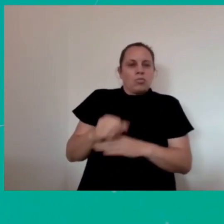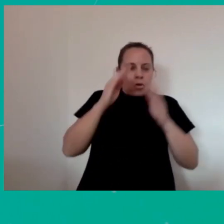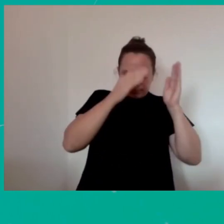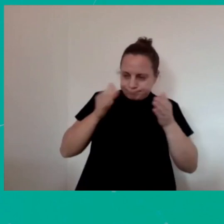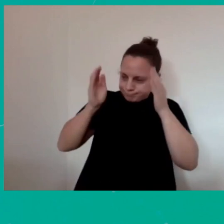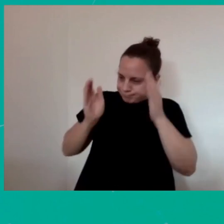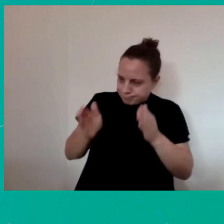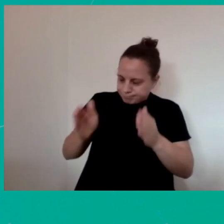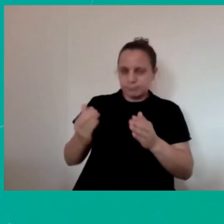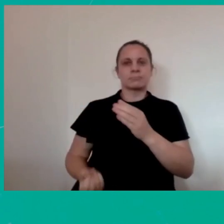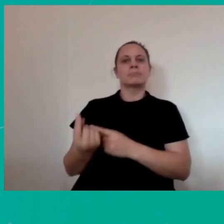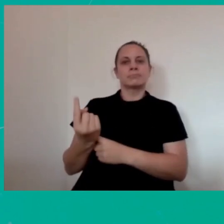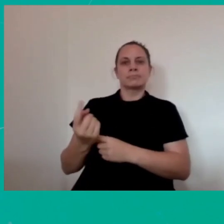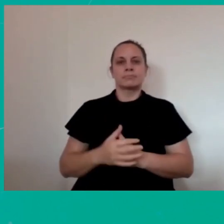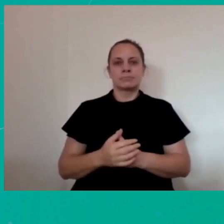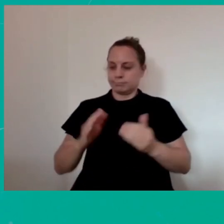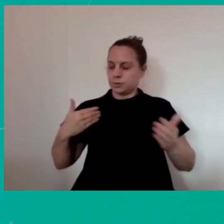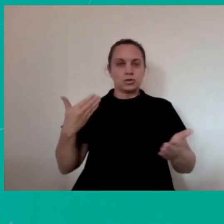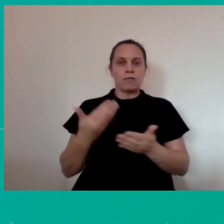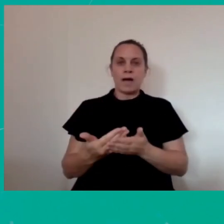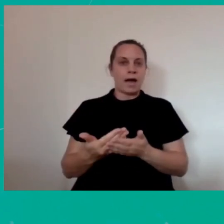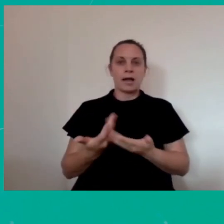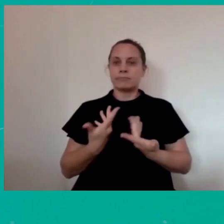We certainly haven't responded to it.